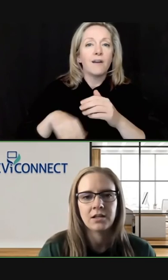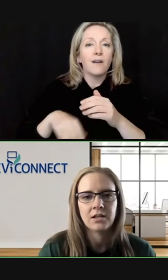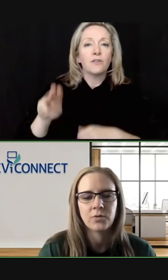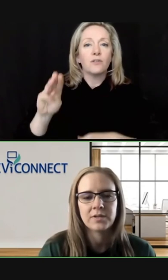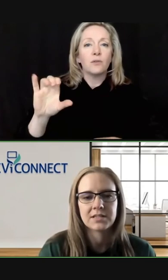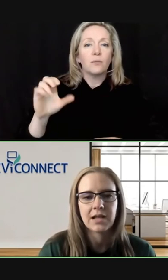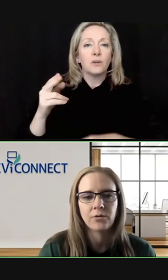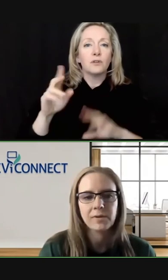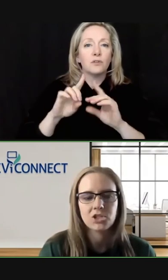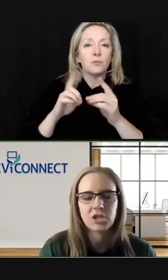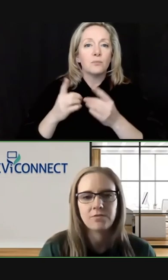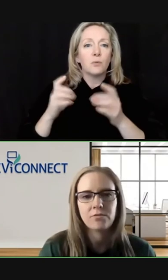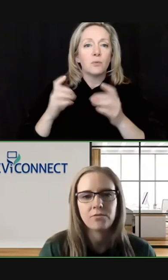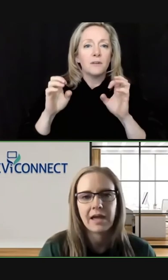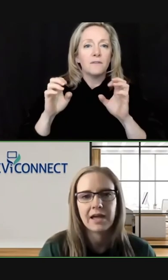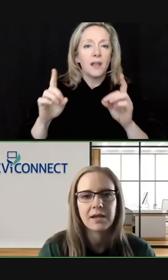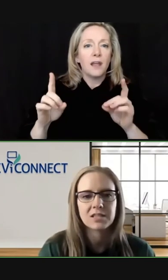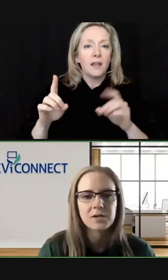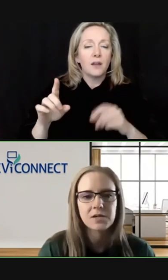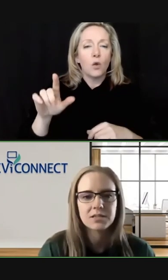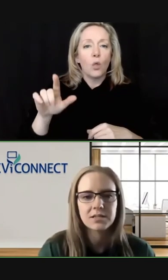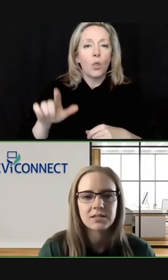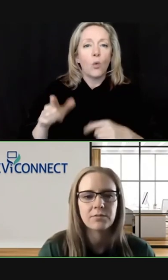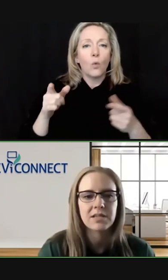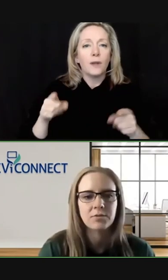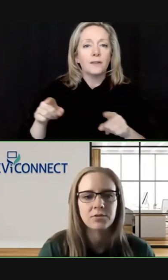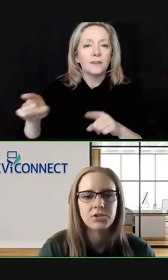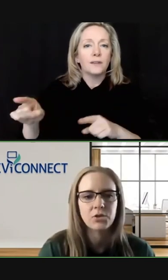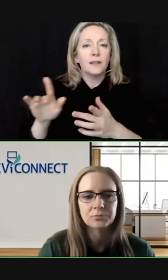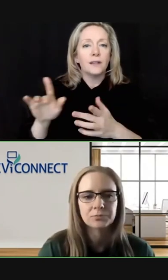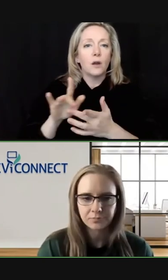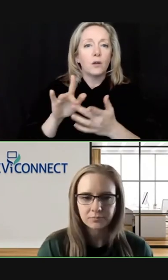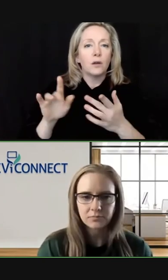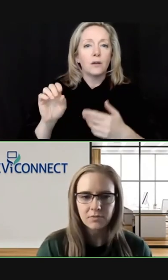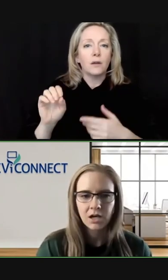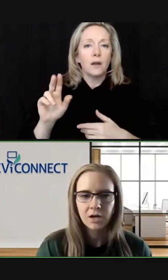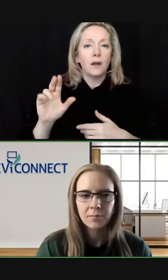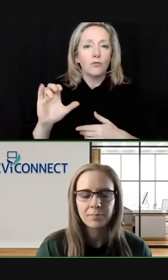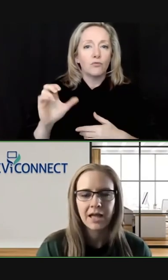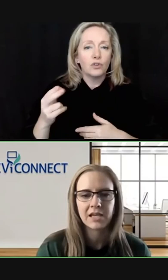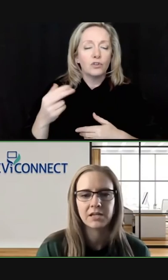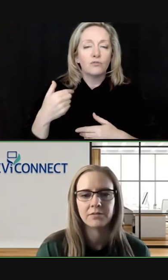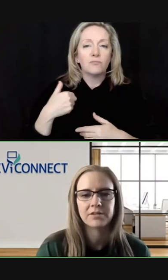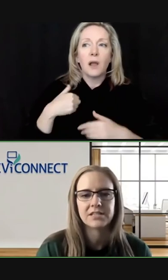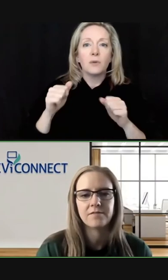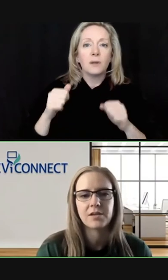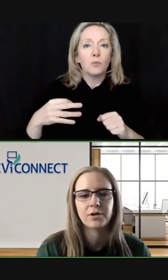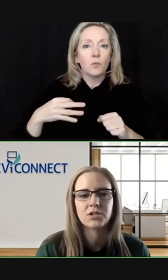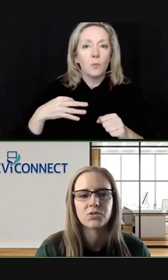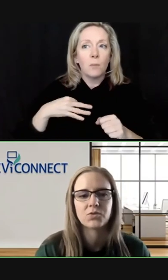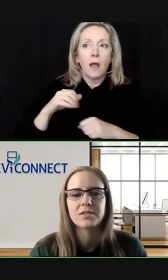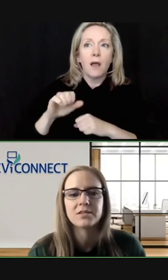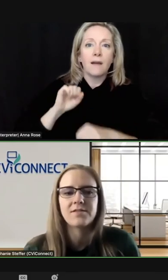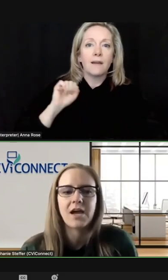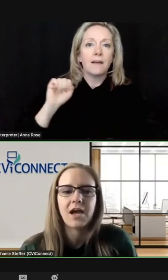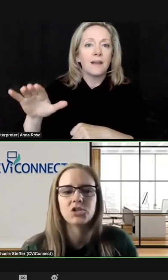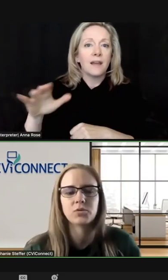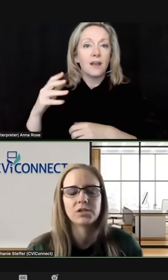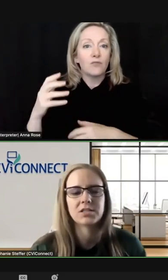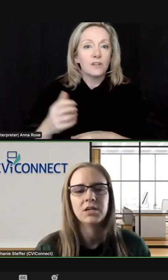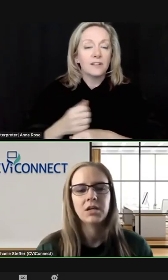of Ed Low Incident Outreach. And through that and my experiences, I was able to apply and receive the